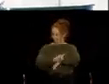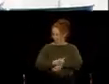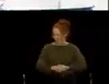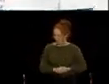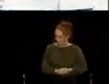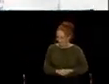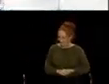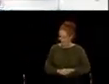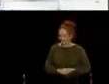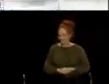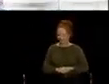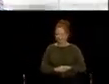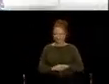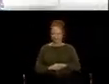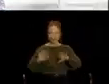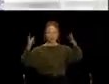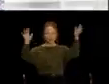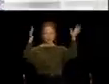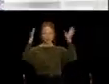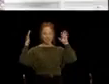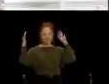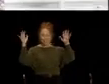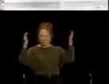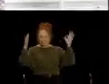I'm joking.